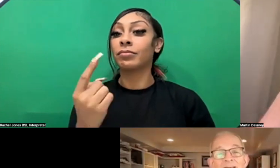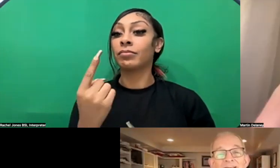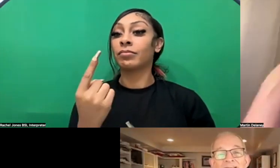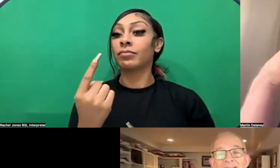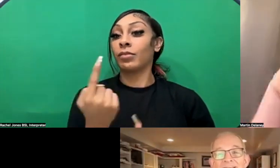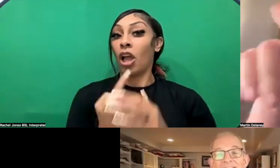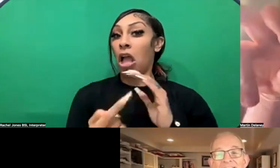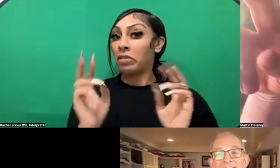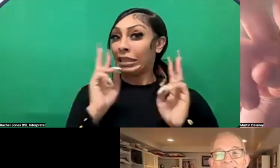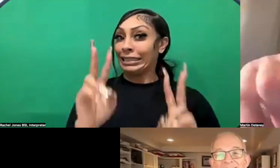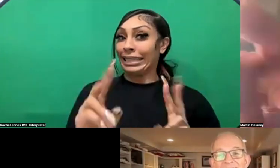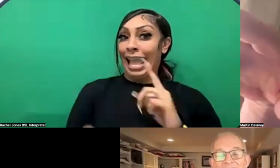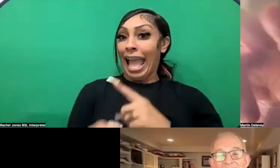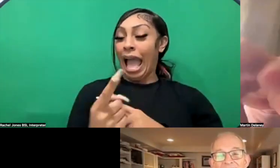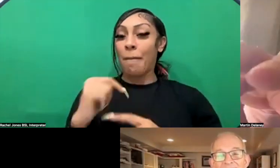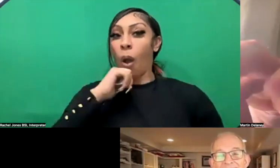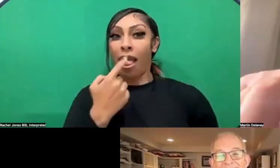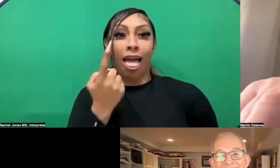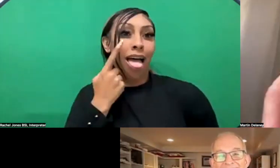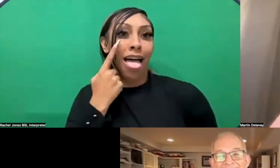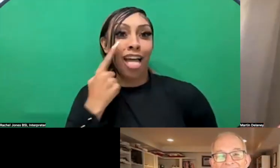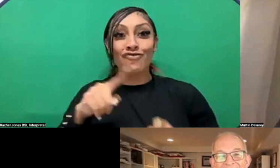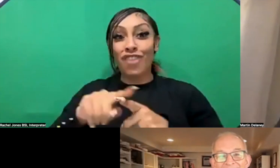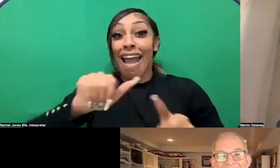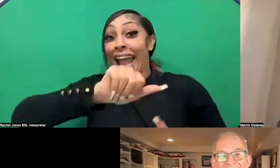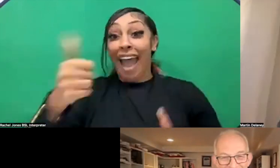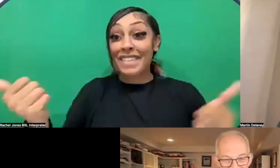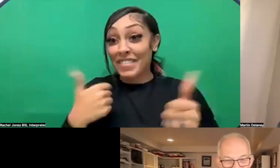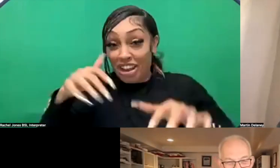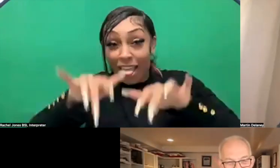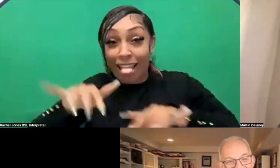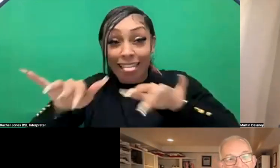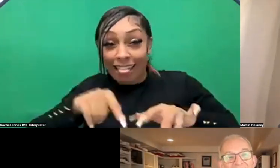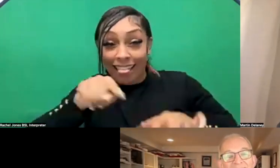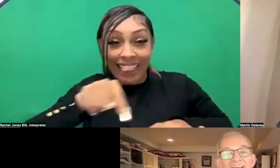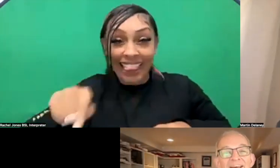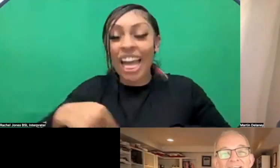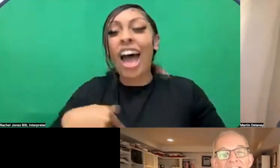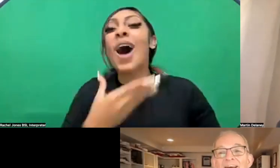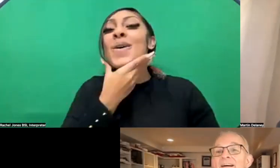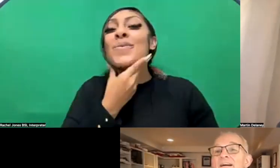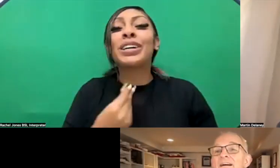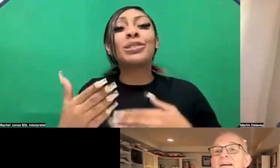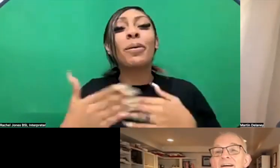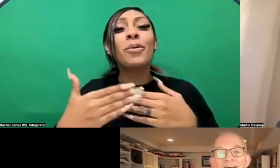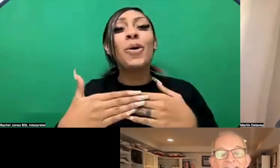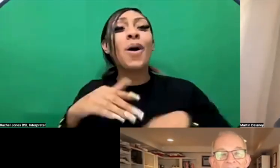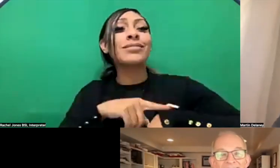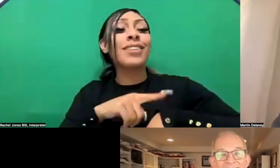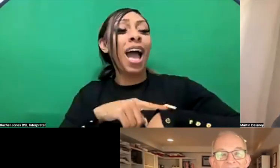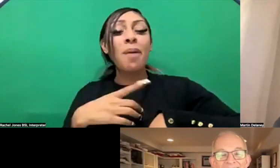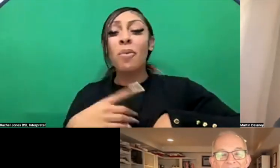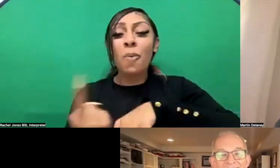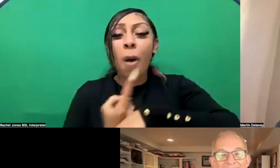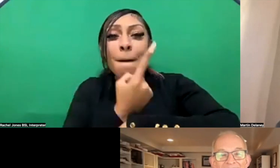seen that happen. That's something I'll be trying immediately after we finish today. I wish we had more time as well, because I wish we had another hour now, but I need to